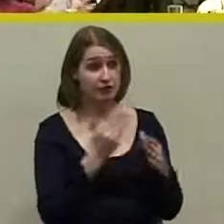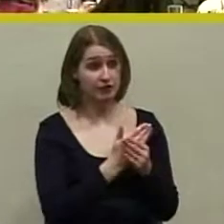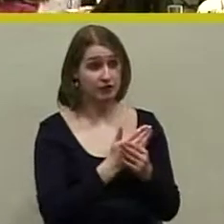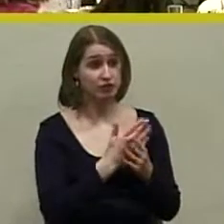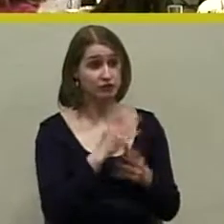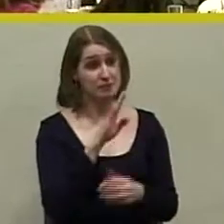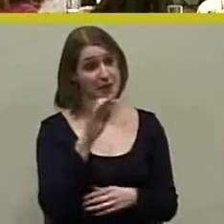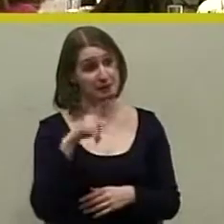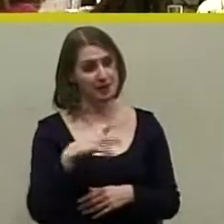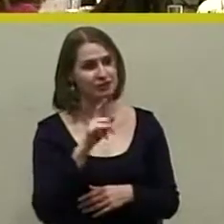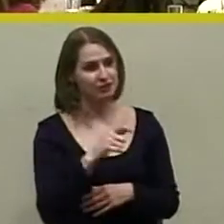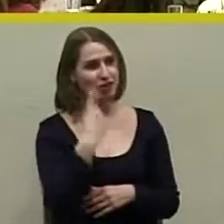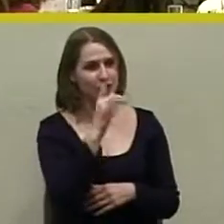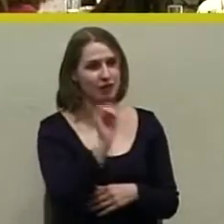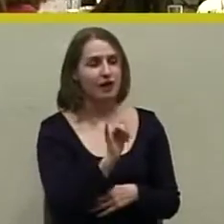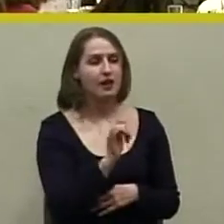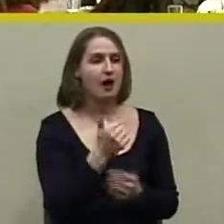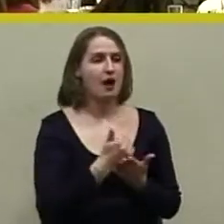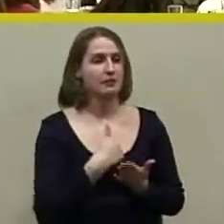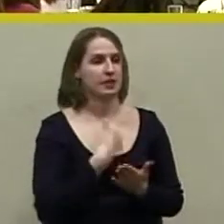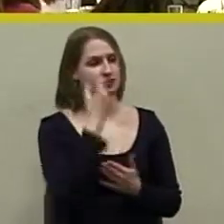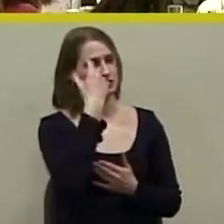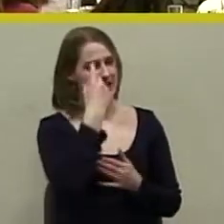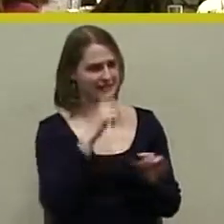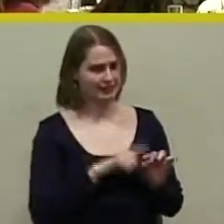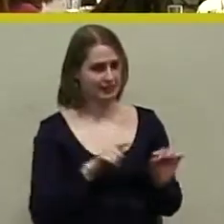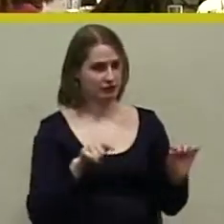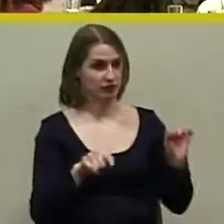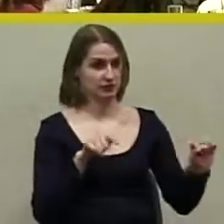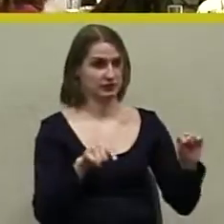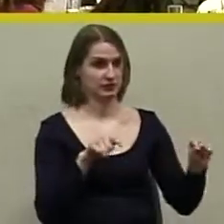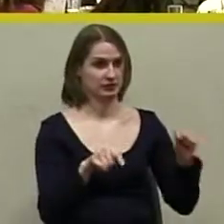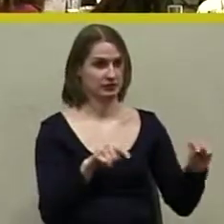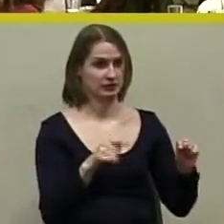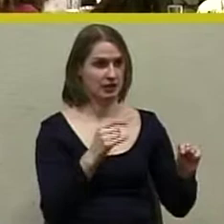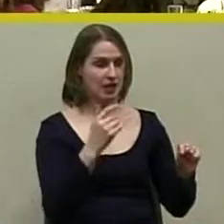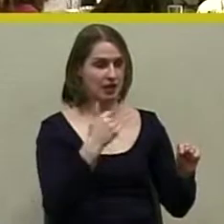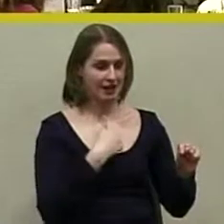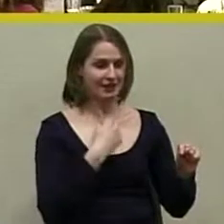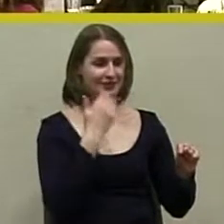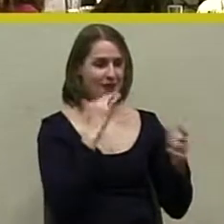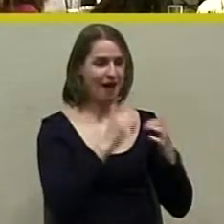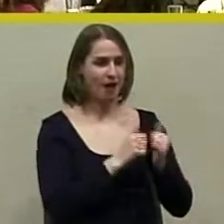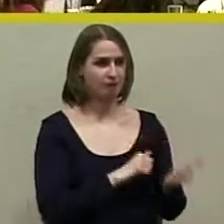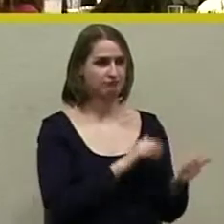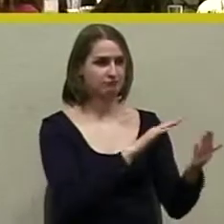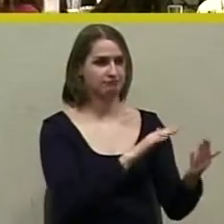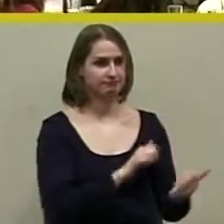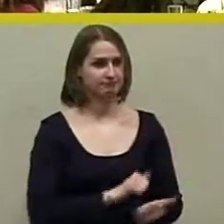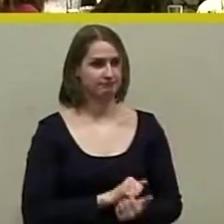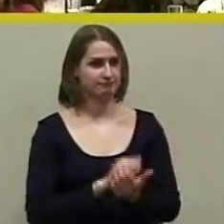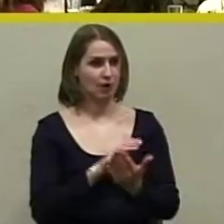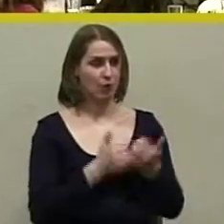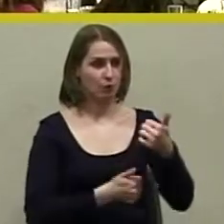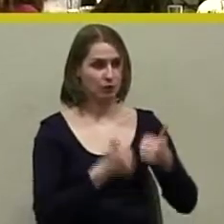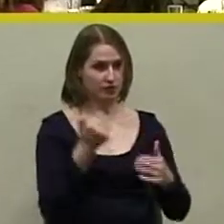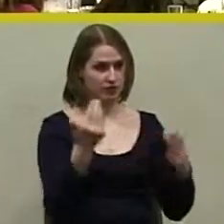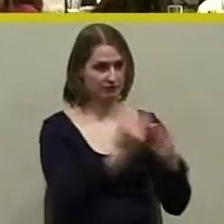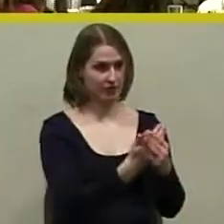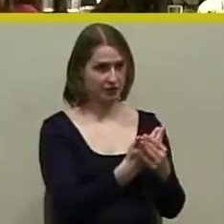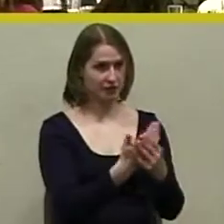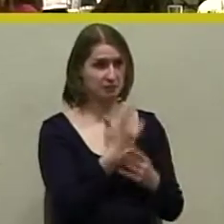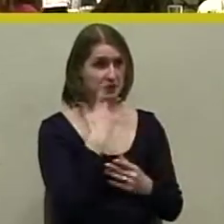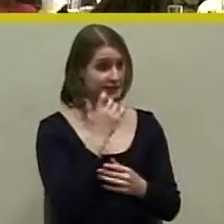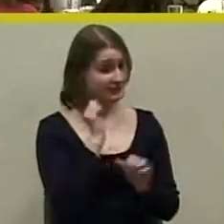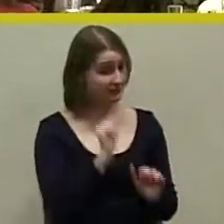be somehow helping me understand what those differences are so I know if I'm going to approach Damien, what intervention I better take. Because if you